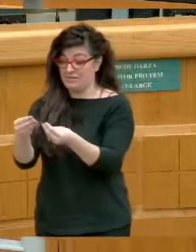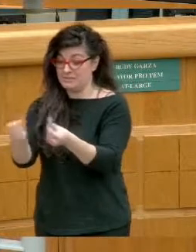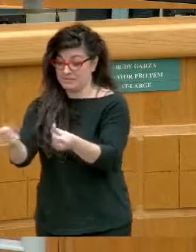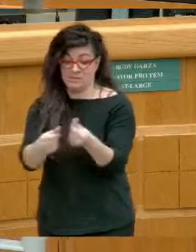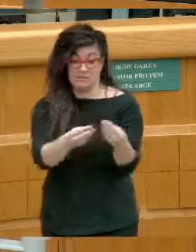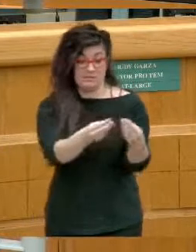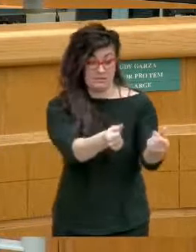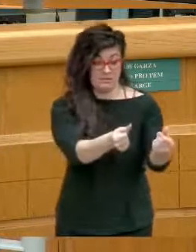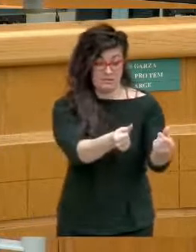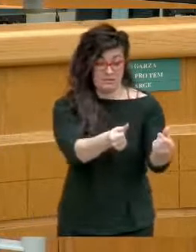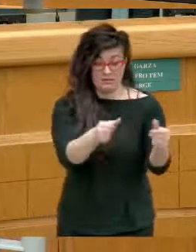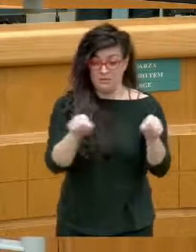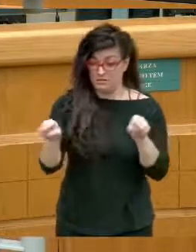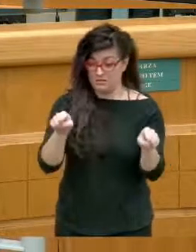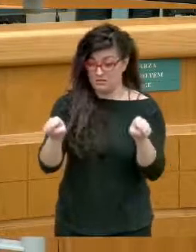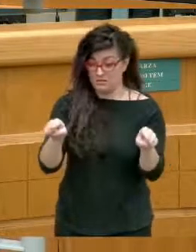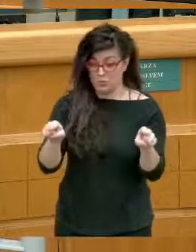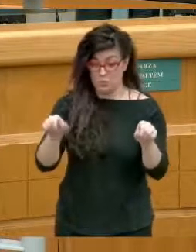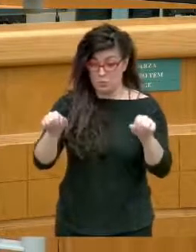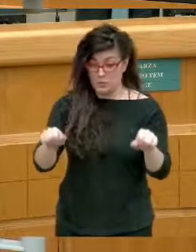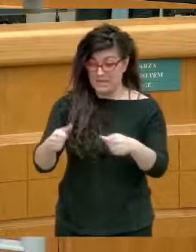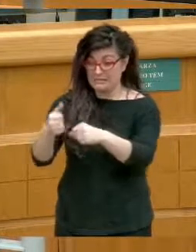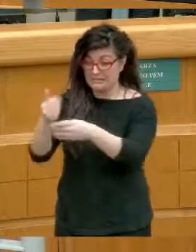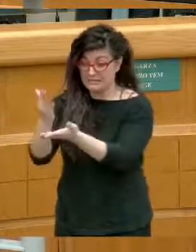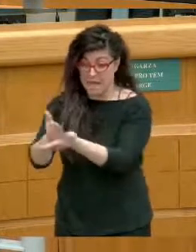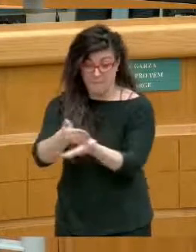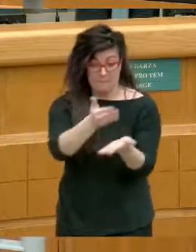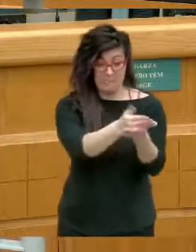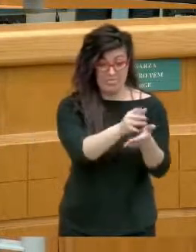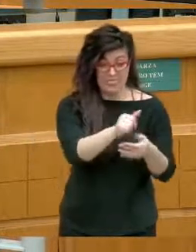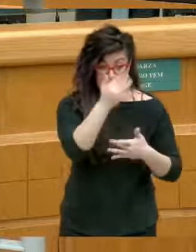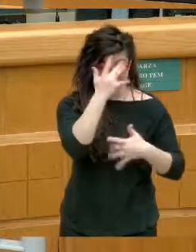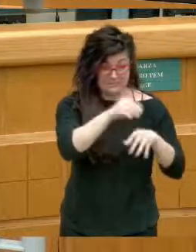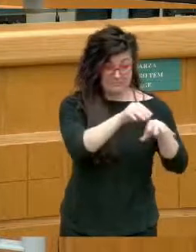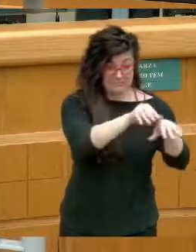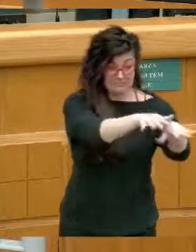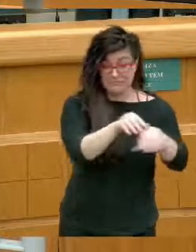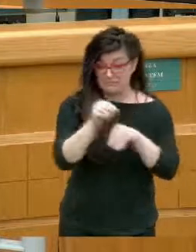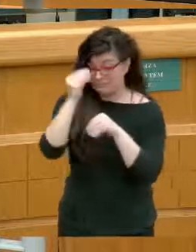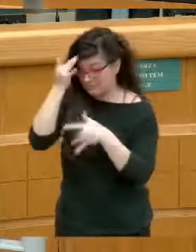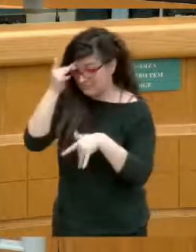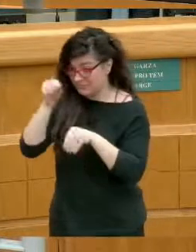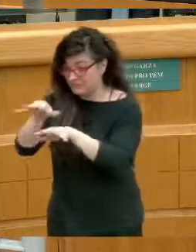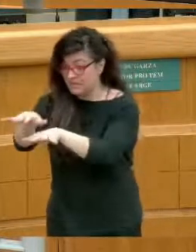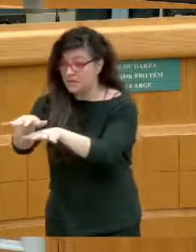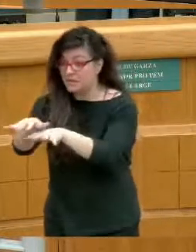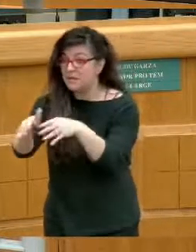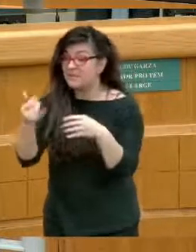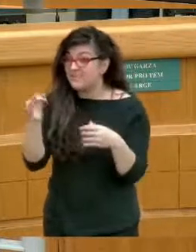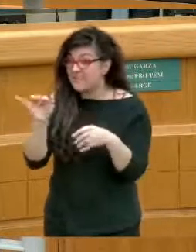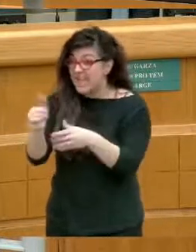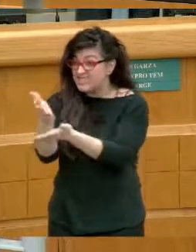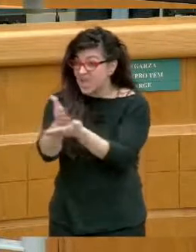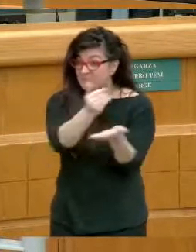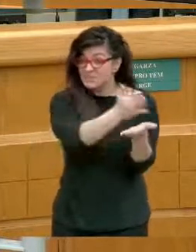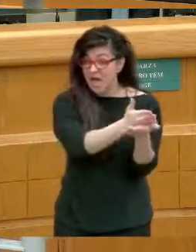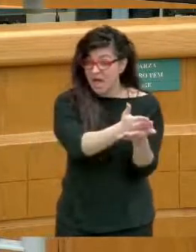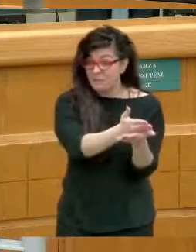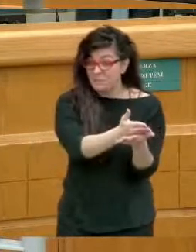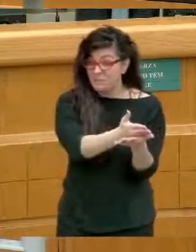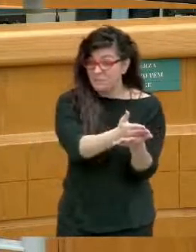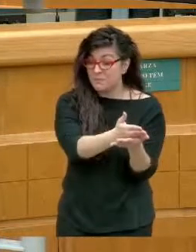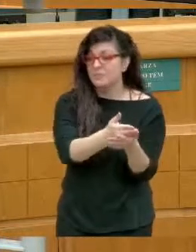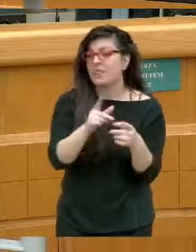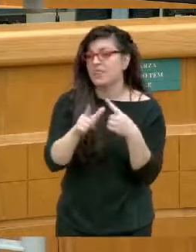are associated with the outbreaks, and we've contained the outbreaks, then we expect that we might go back to lower numbers of new cases per